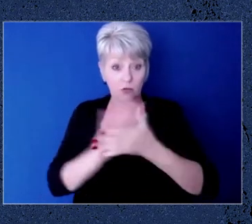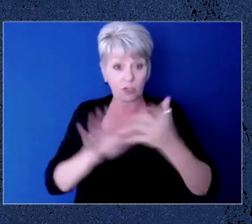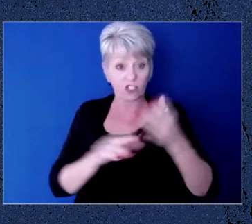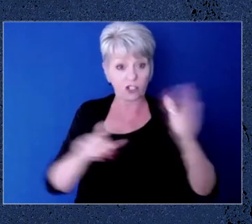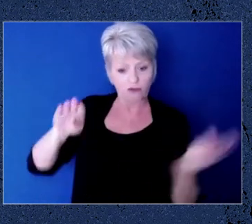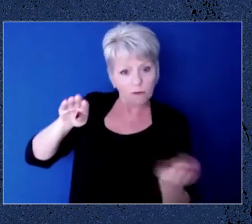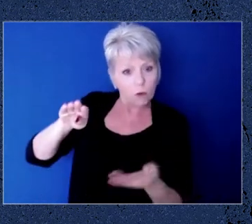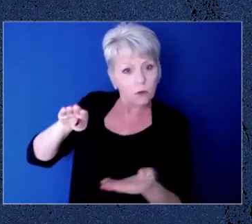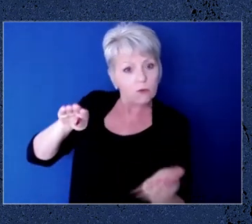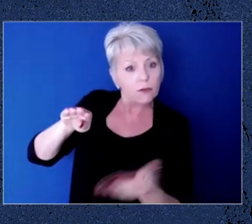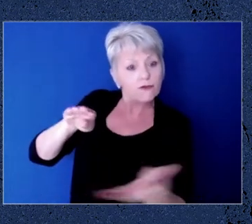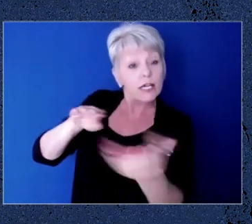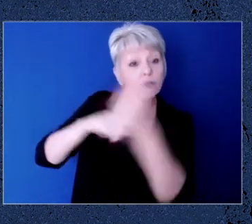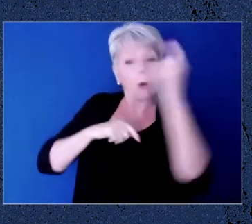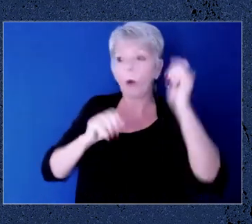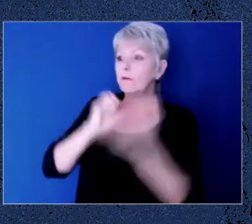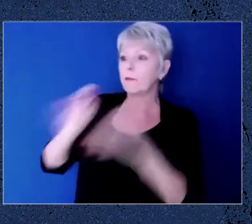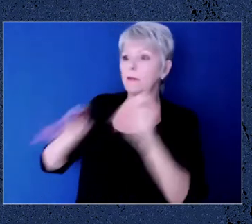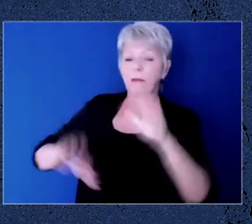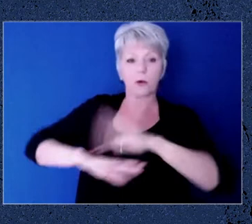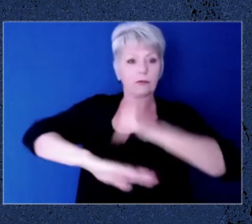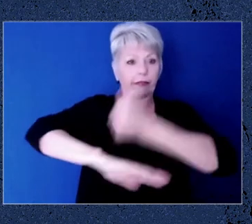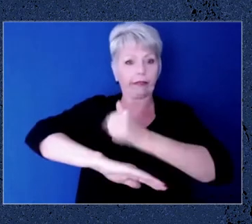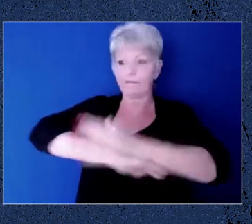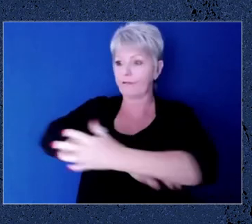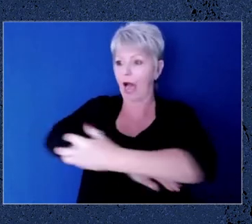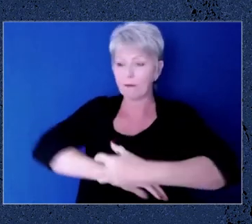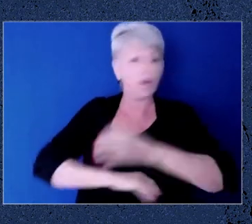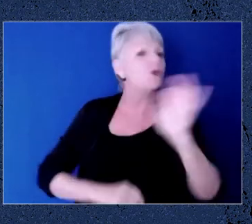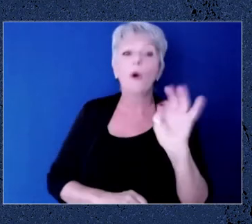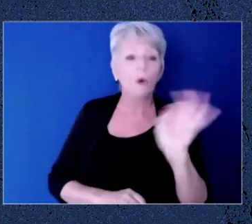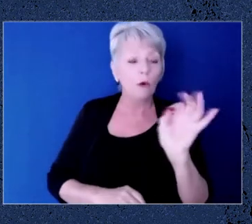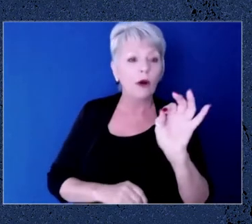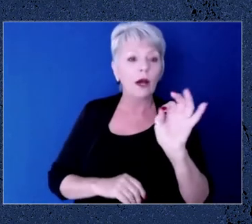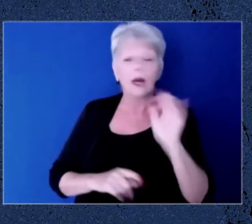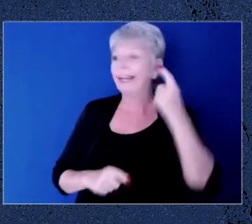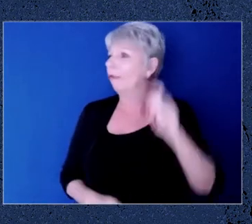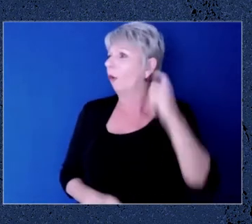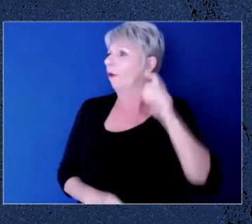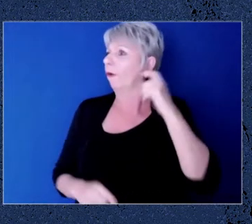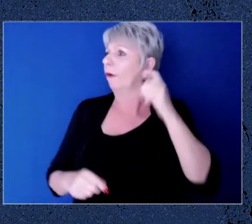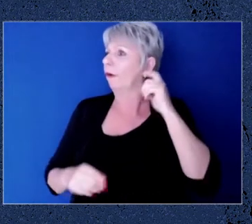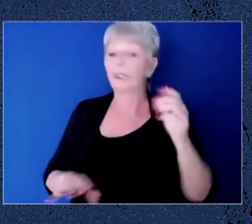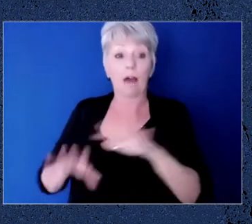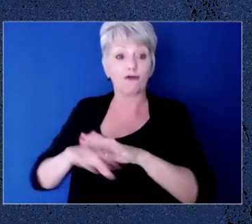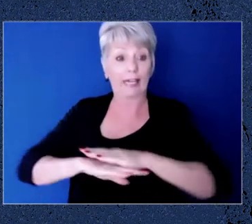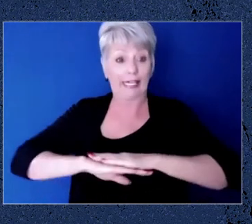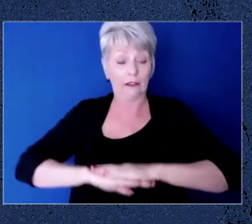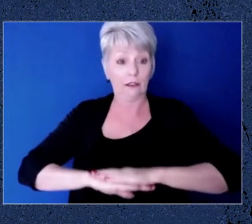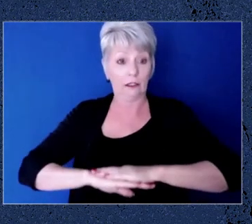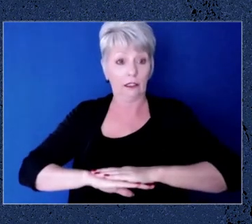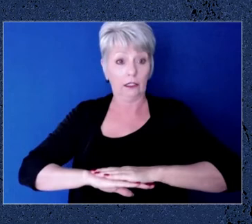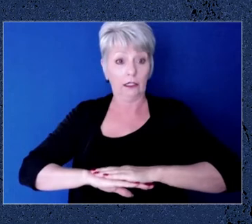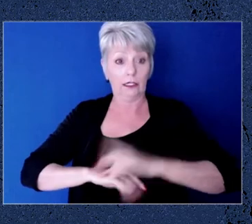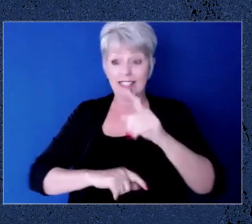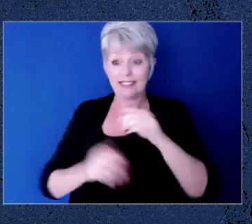turning the nation's collective back on country, ignoring it, and the place has just gone, you know, it's like your lawn.